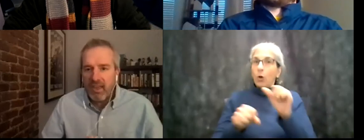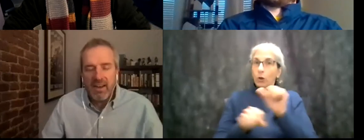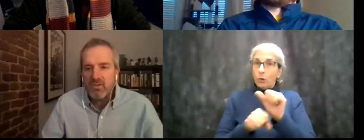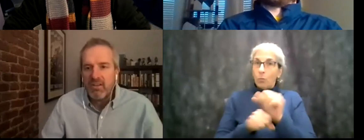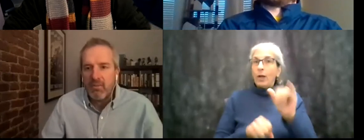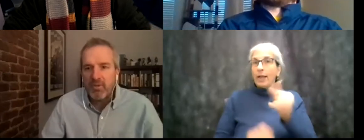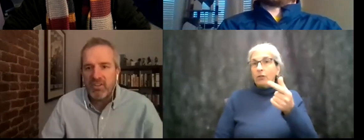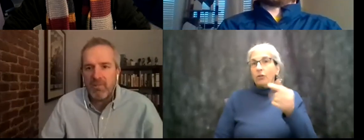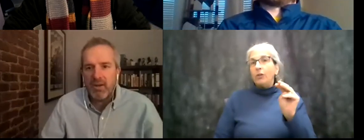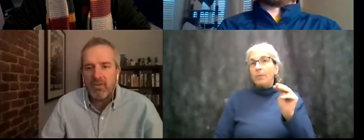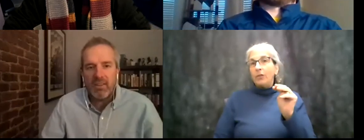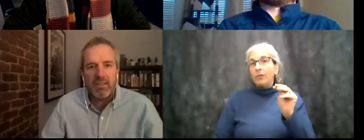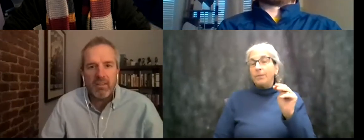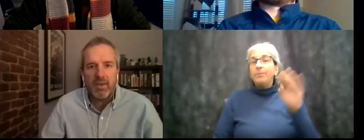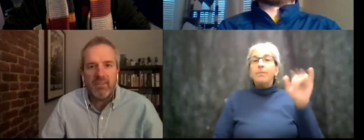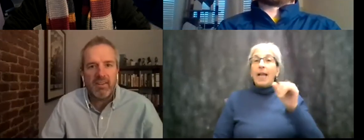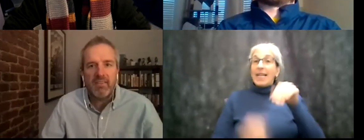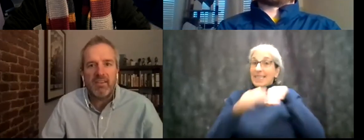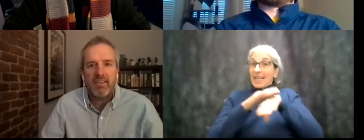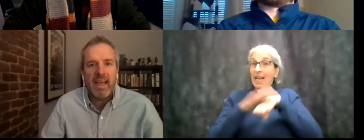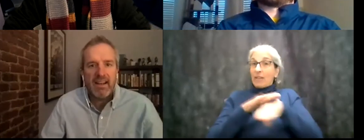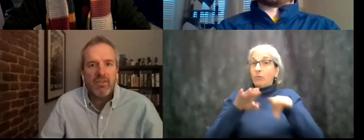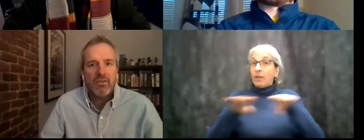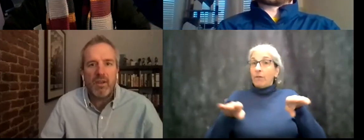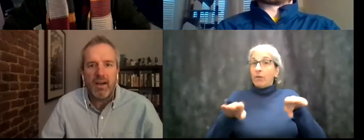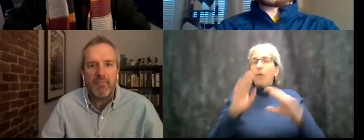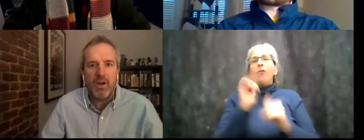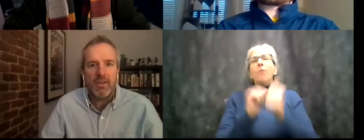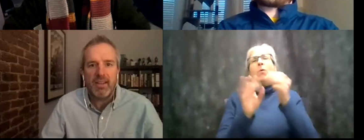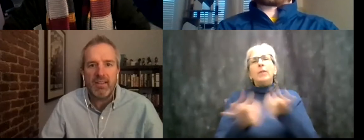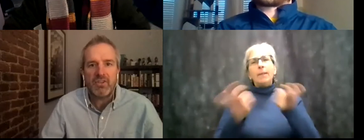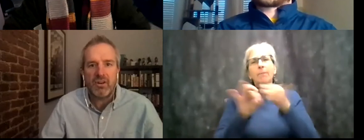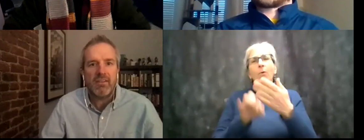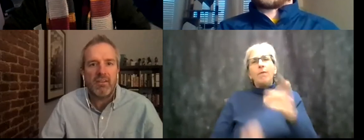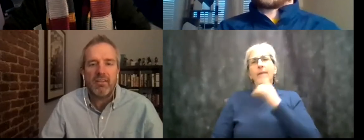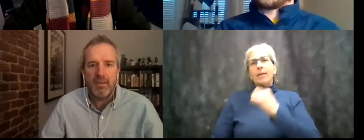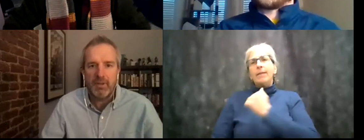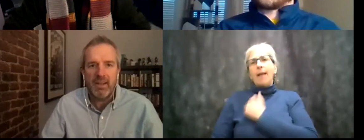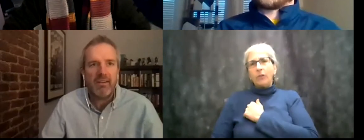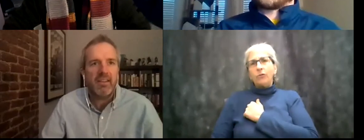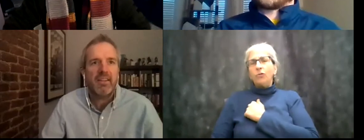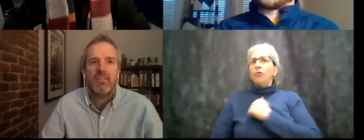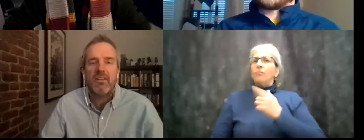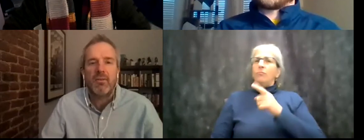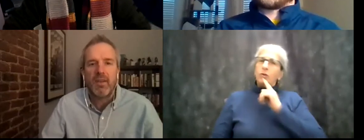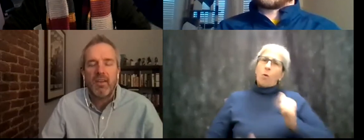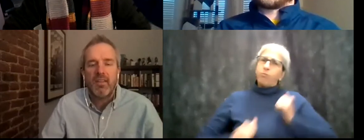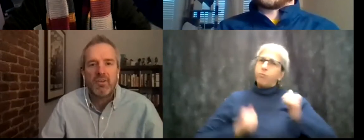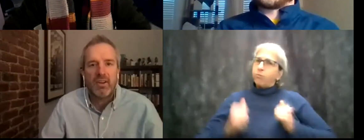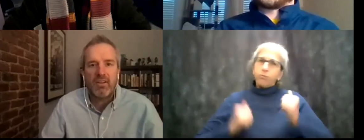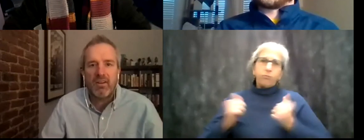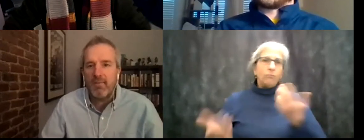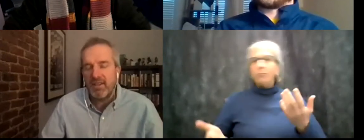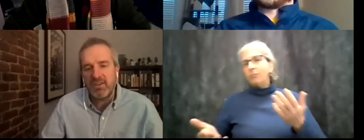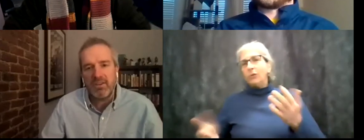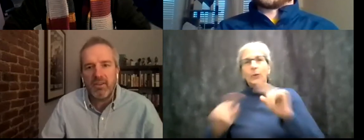As at an entry level position, I mean, I would say that the biggest thing is attitude, knowing that you're a team player, that you know, that you'll get